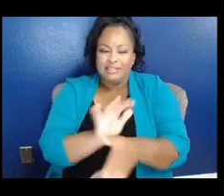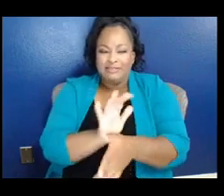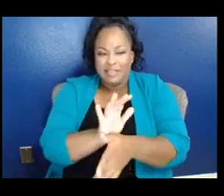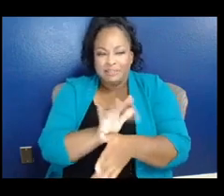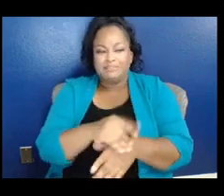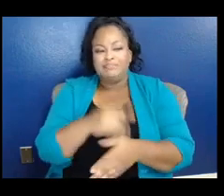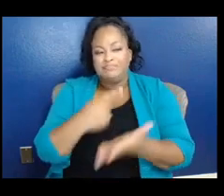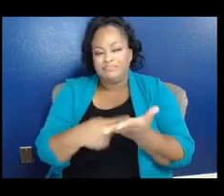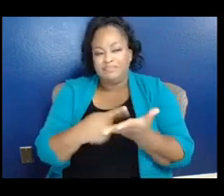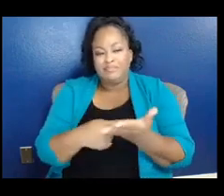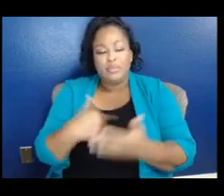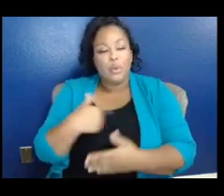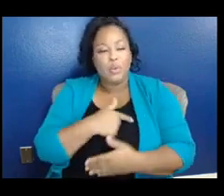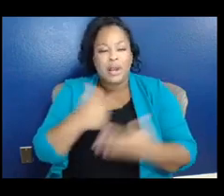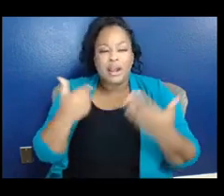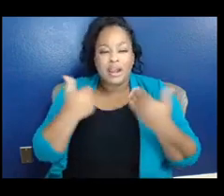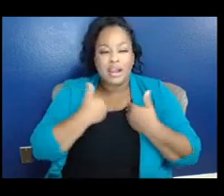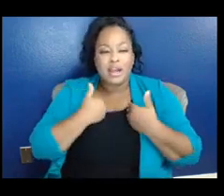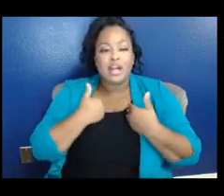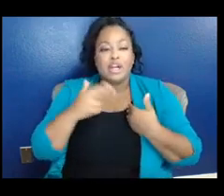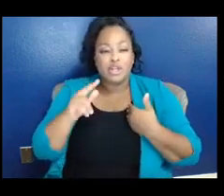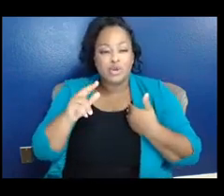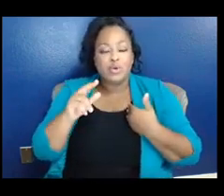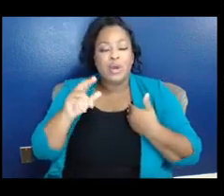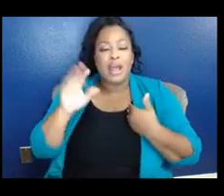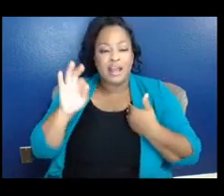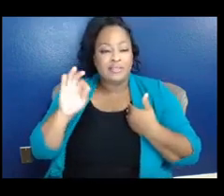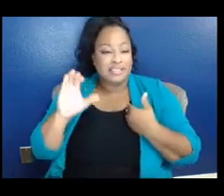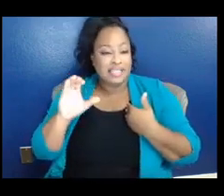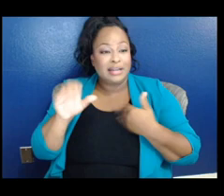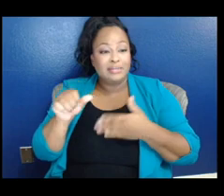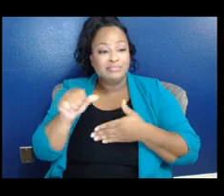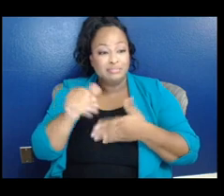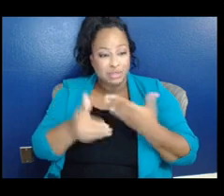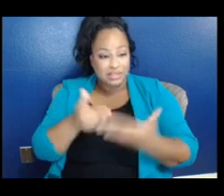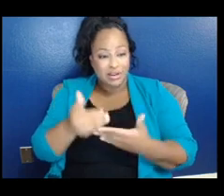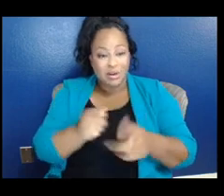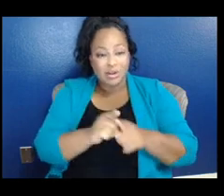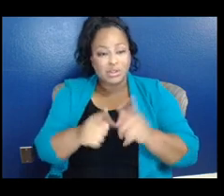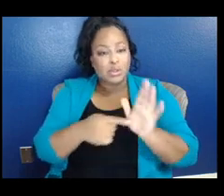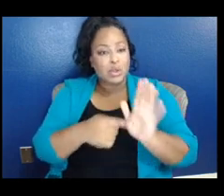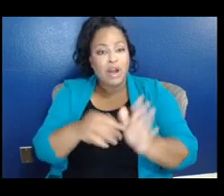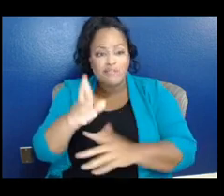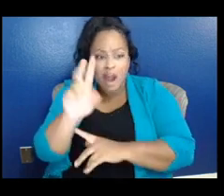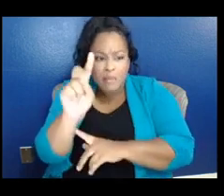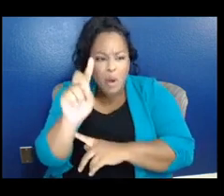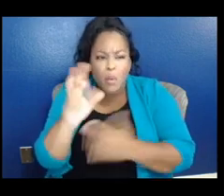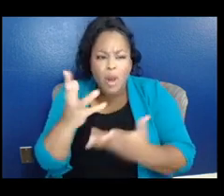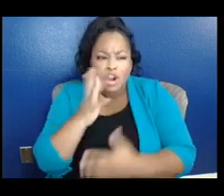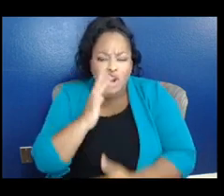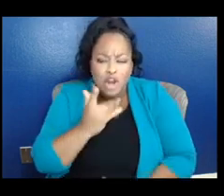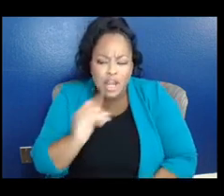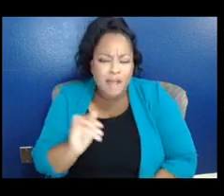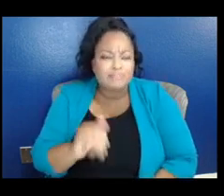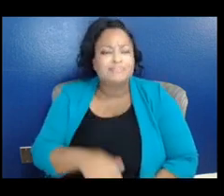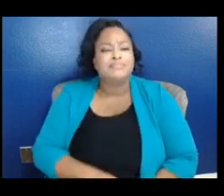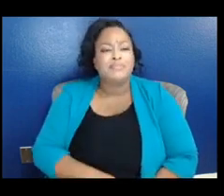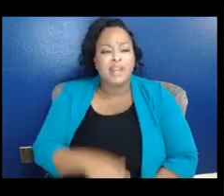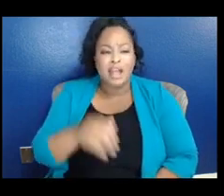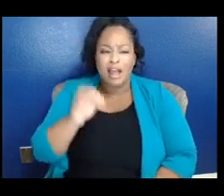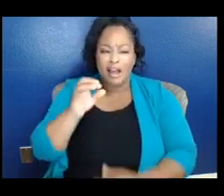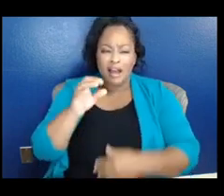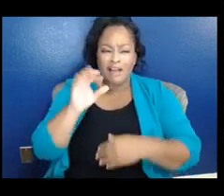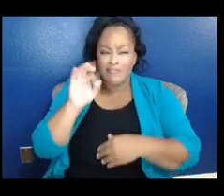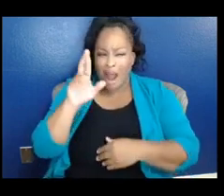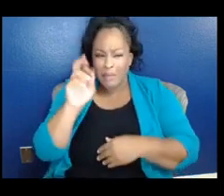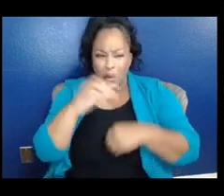panel discussion. We do have a UFE procedure, and also, we want to show you what fibroids look like. Fibroids